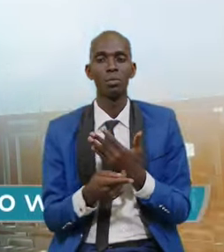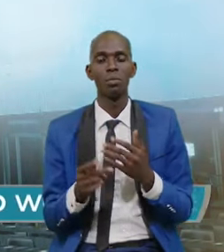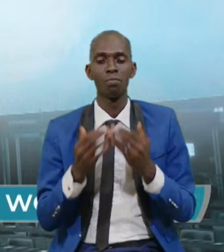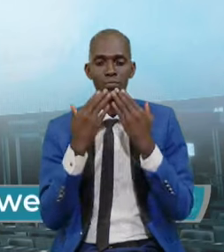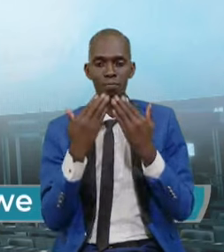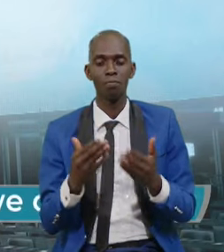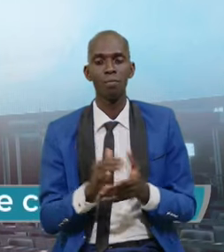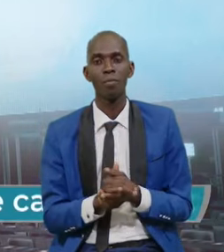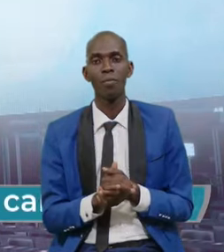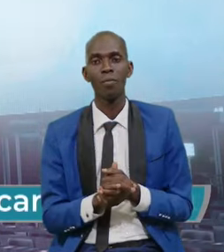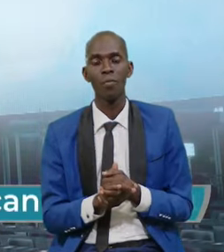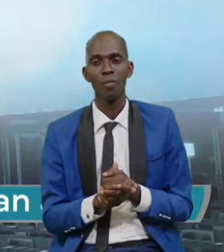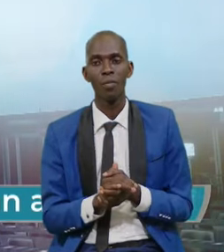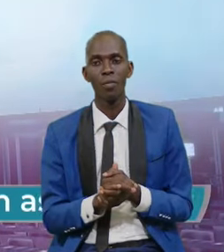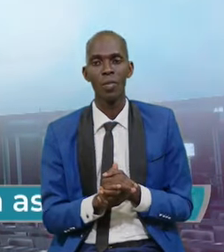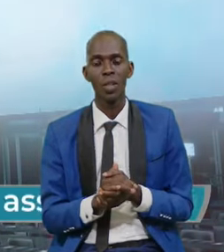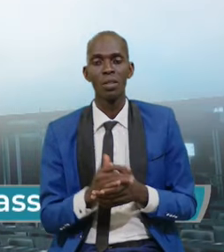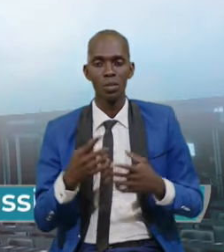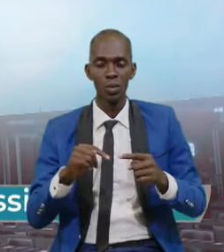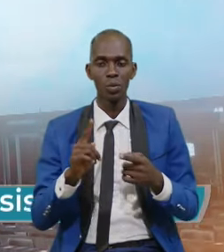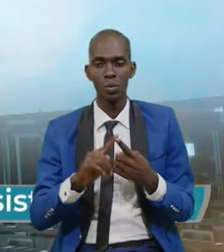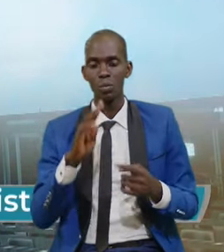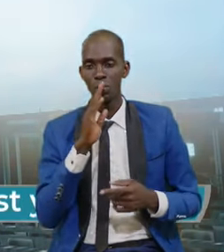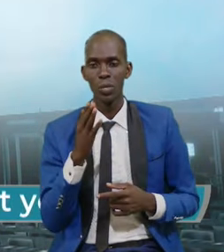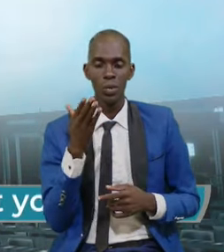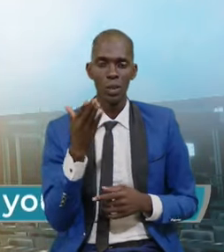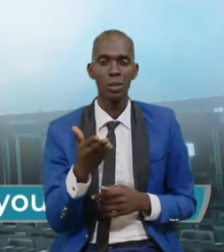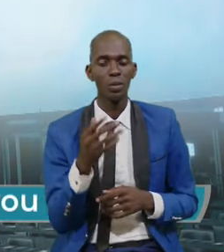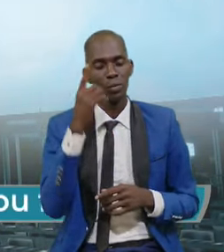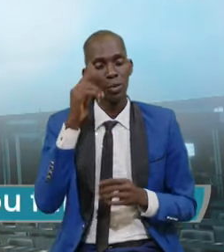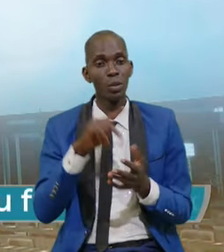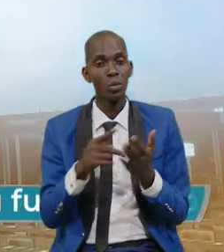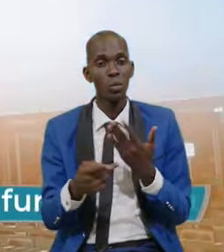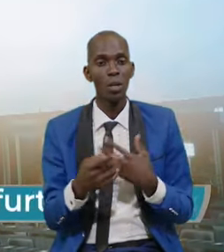Make yourself available, and the Lord will bless you.